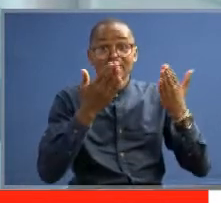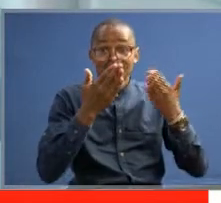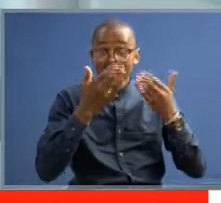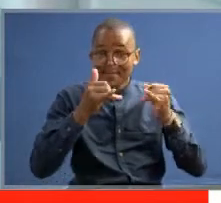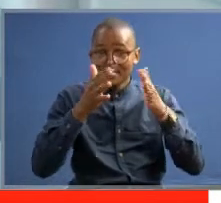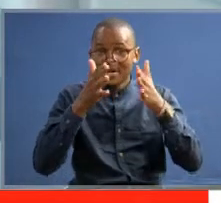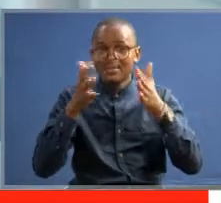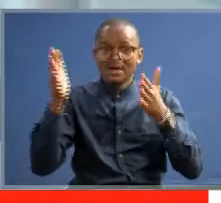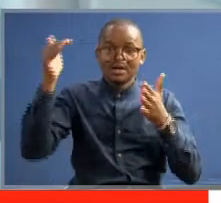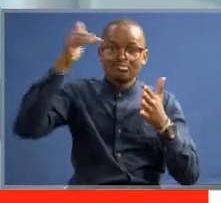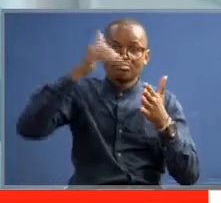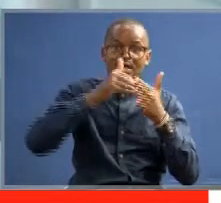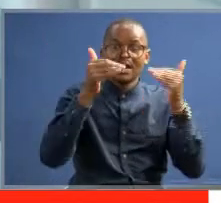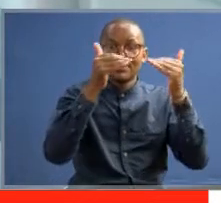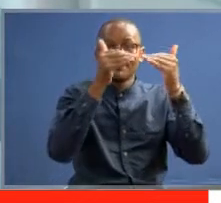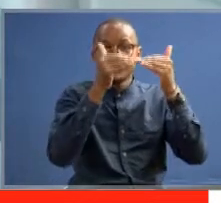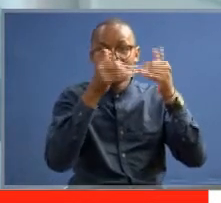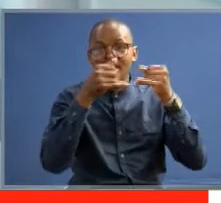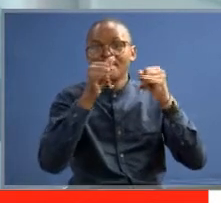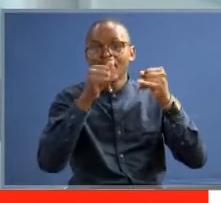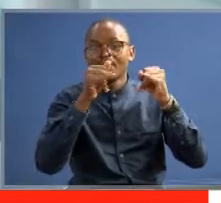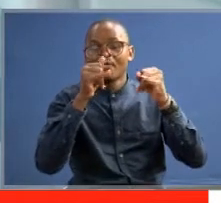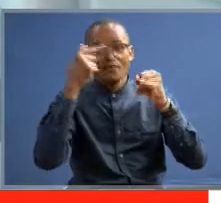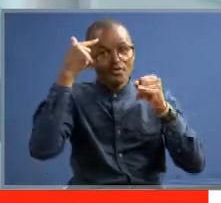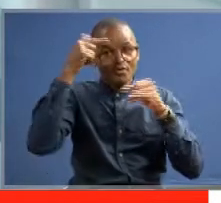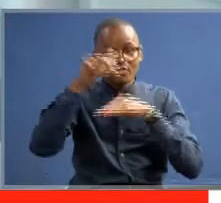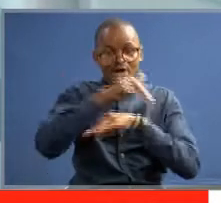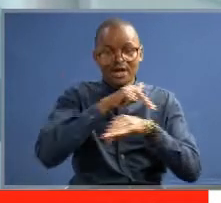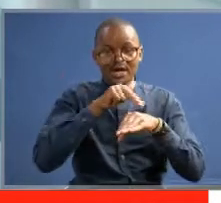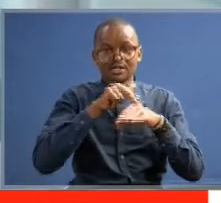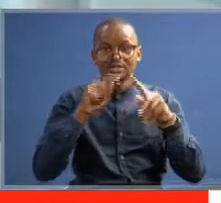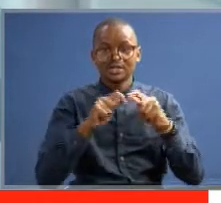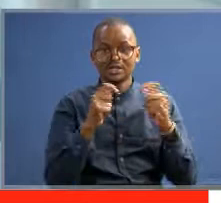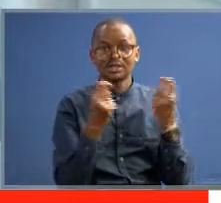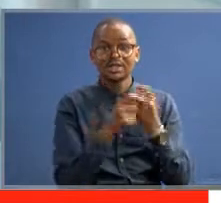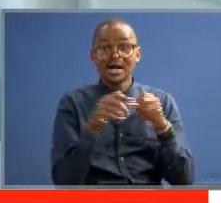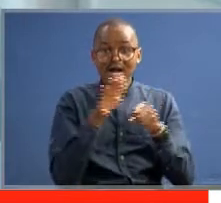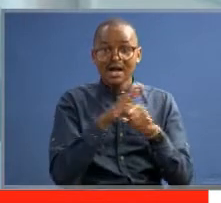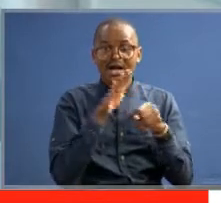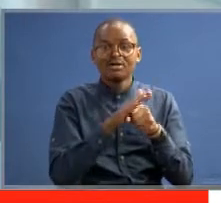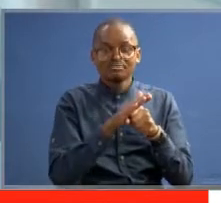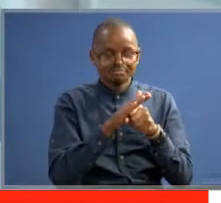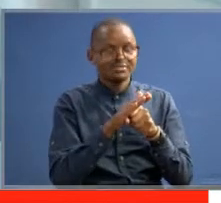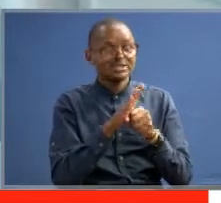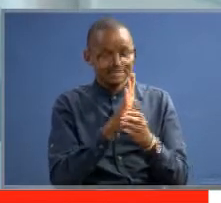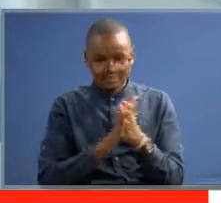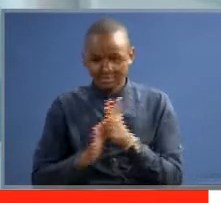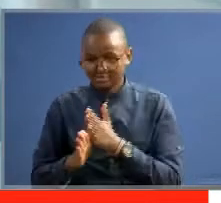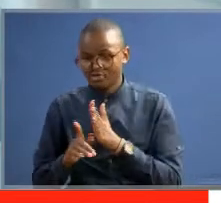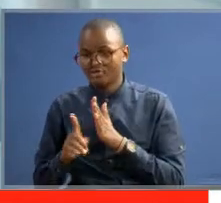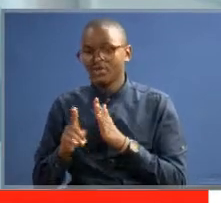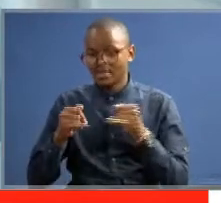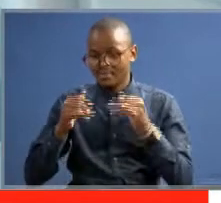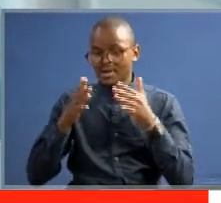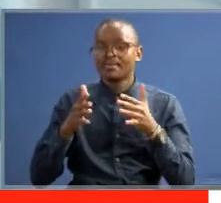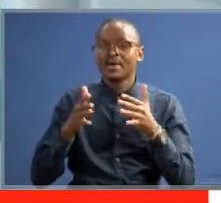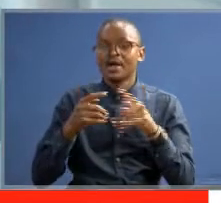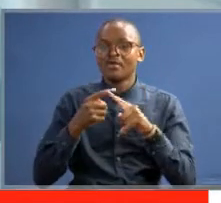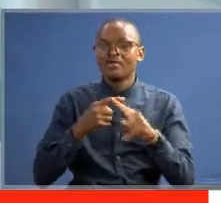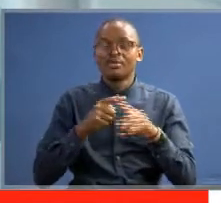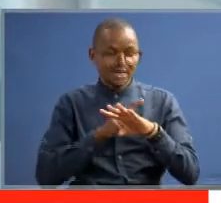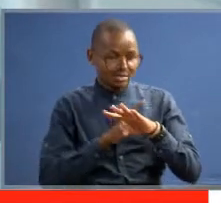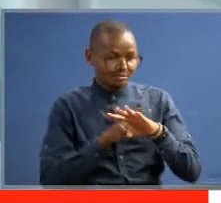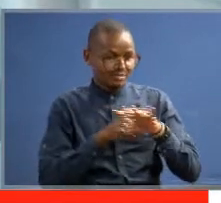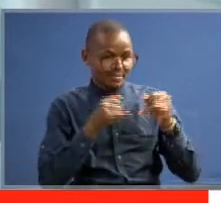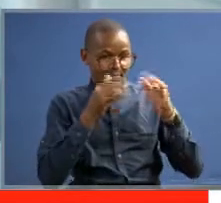player reaches the level when they are playing for the national team, a lot has gone into the preparation of this player, right from the time